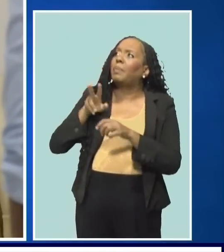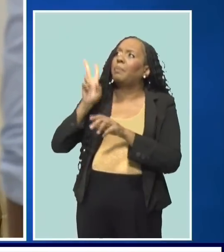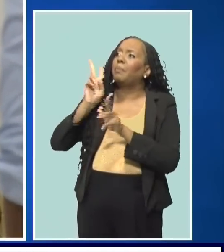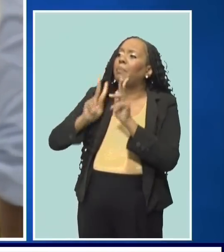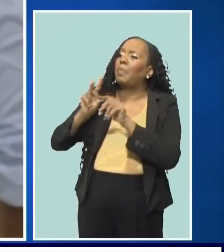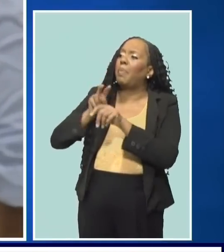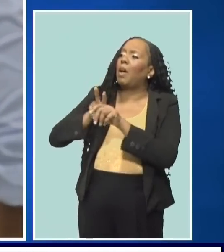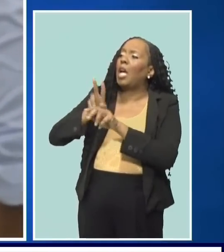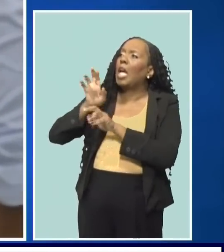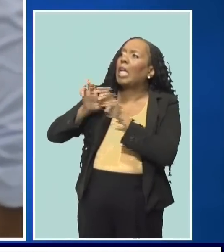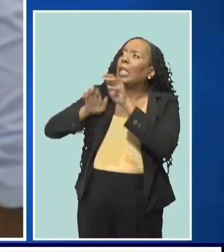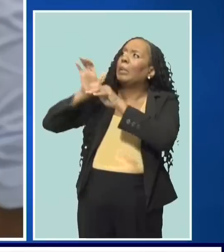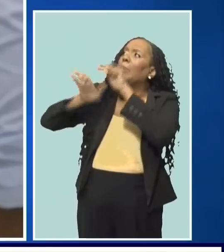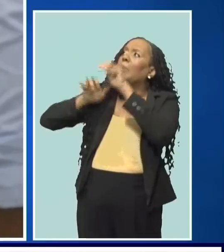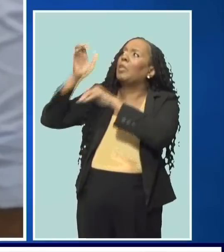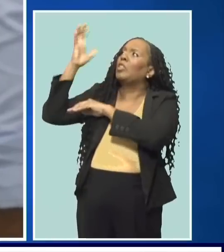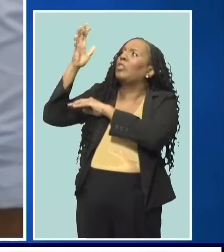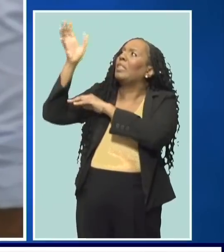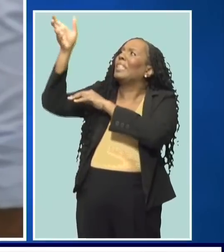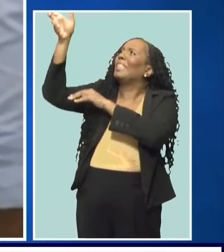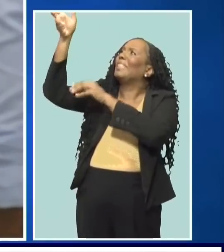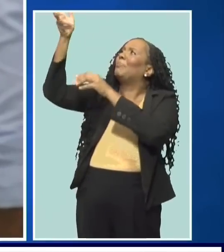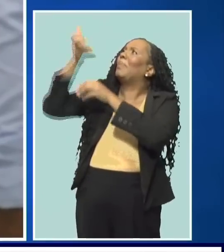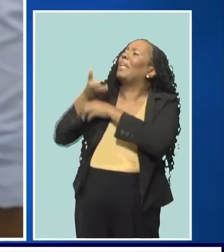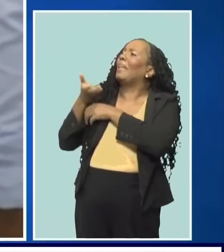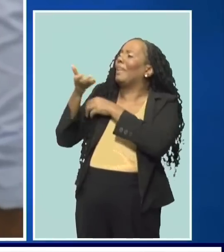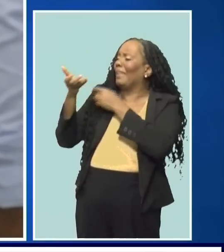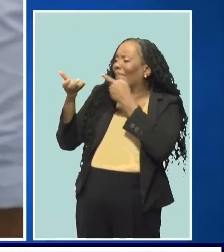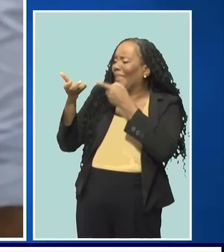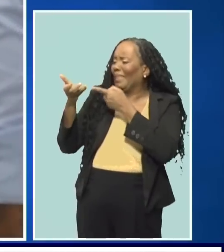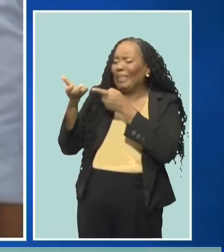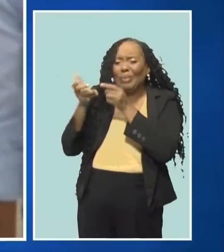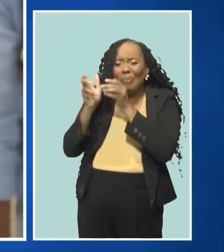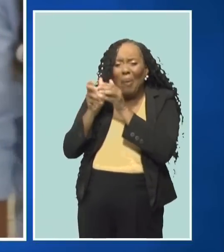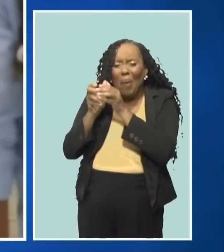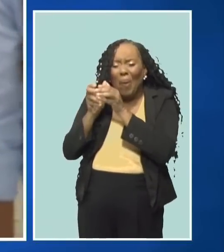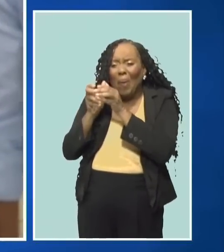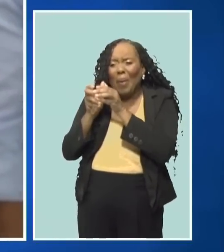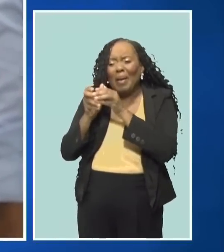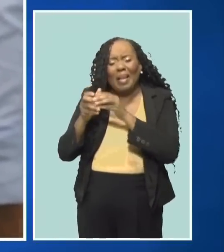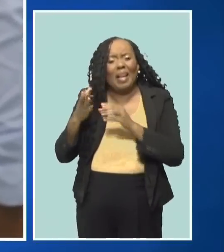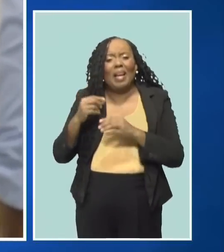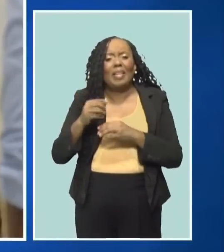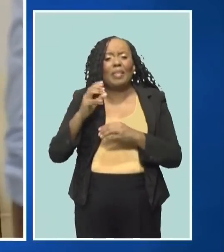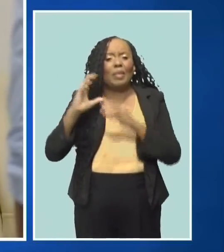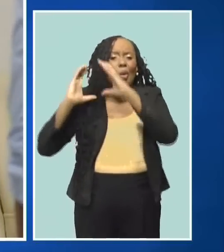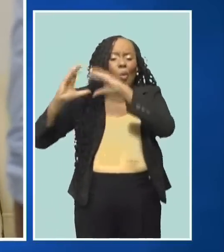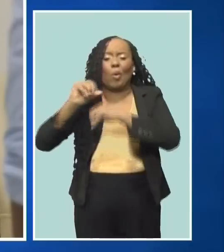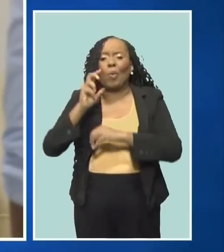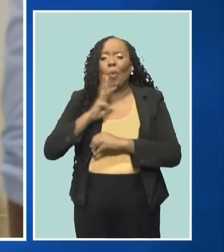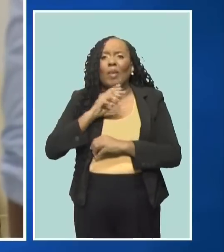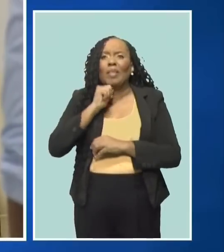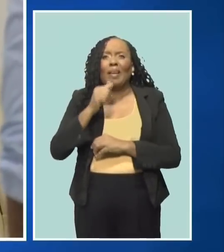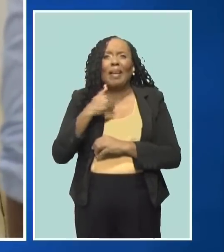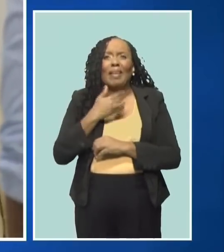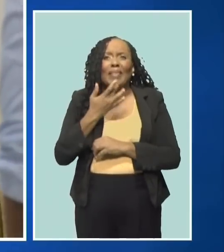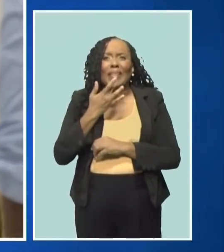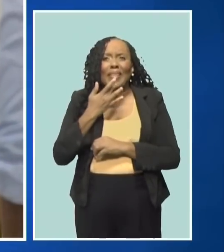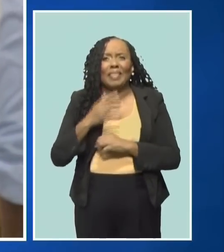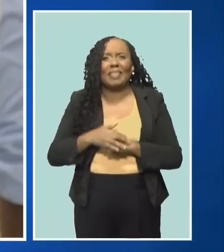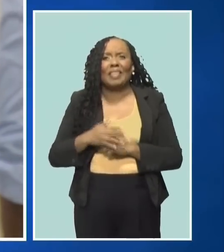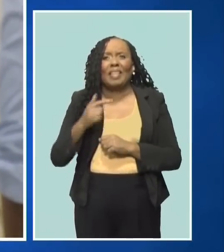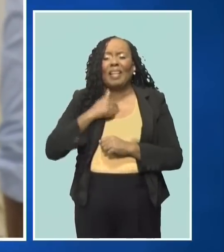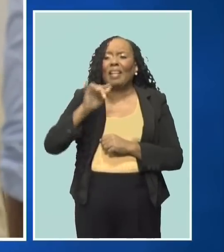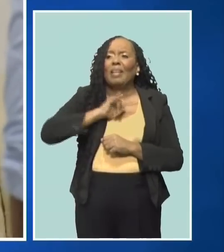drinking coconut water would tell you they ain't got no taste. I went to Samoa for the Commonwealth Heads of Government meeting. I have never